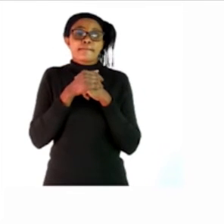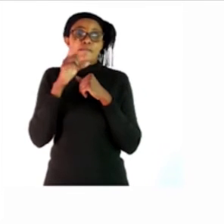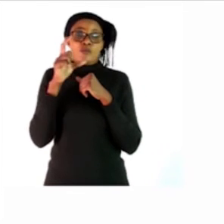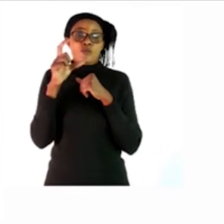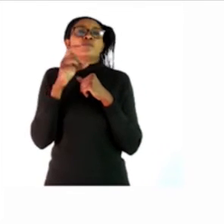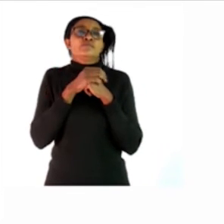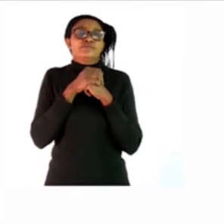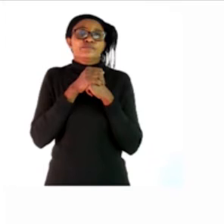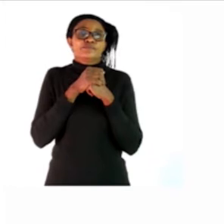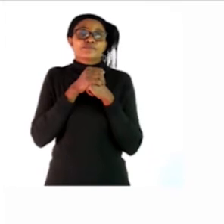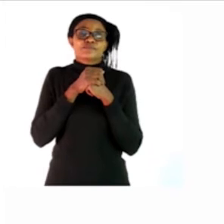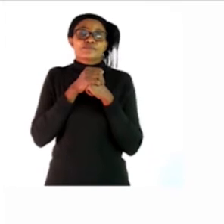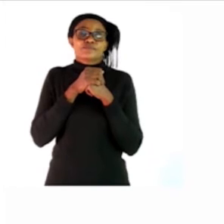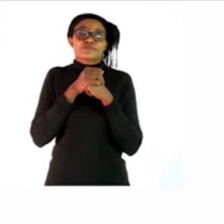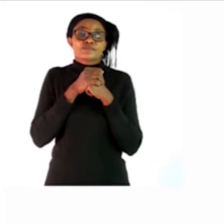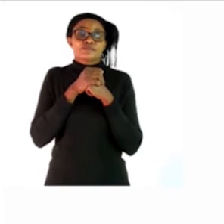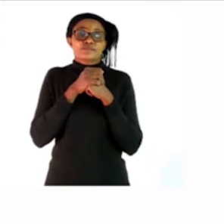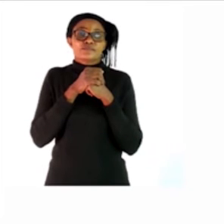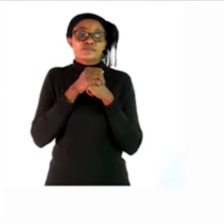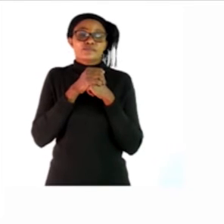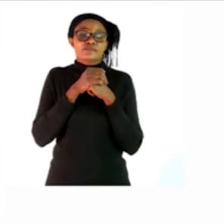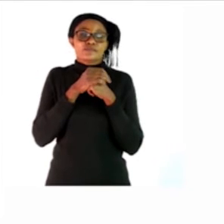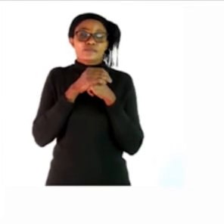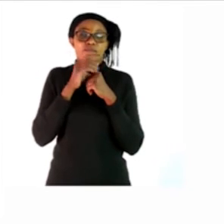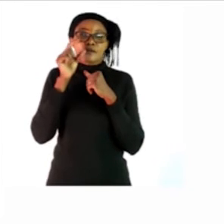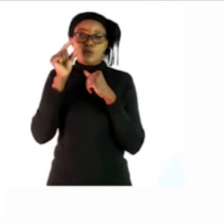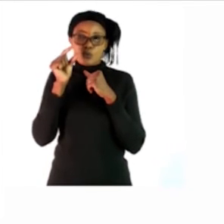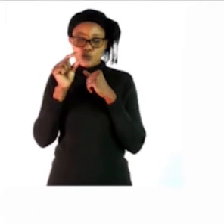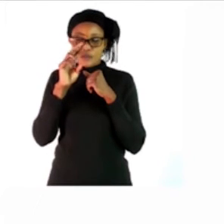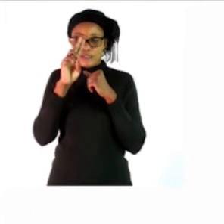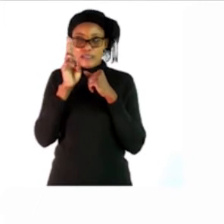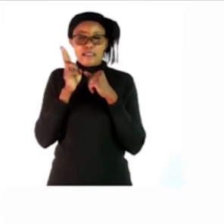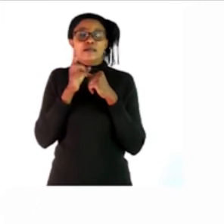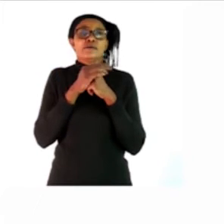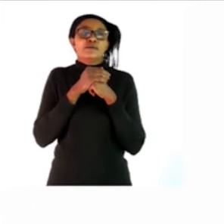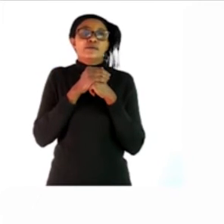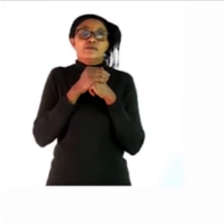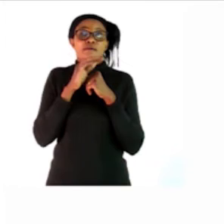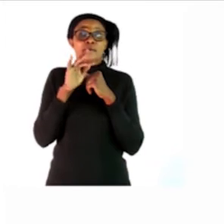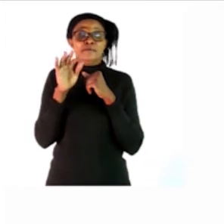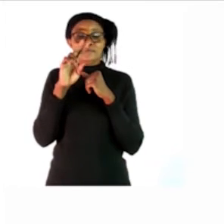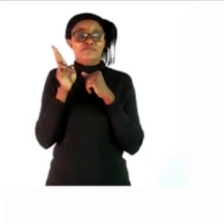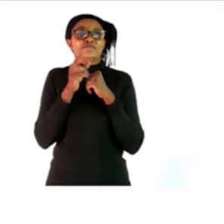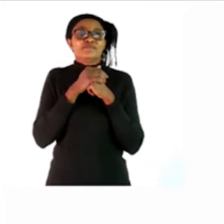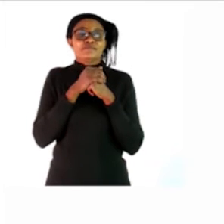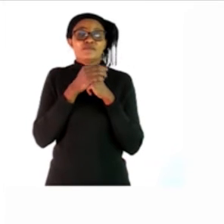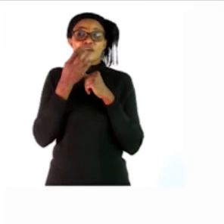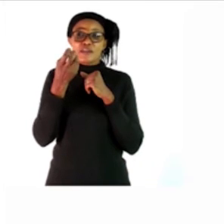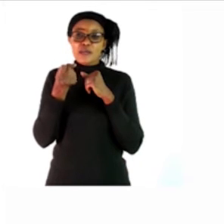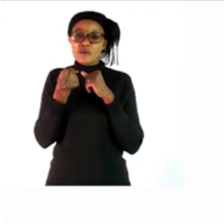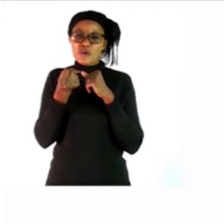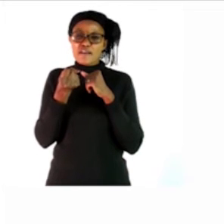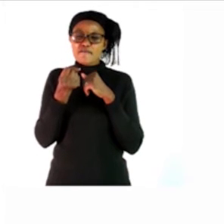We move to the small letter H. There you will have a solid H